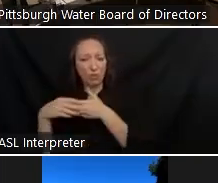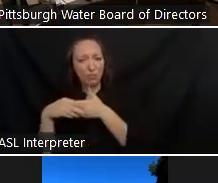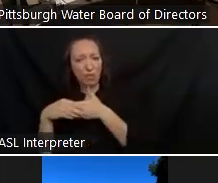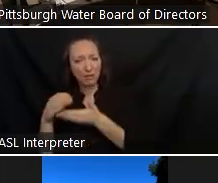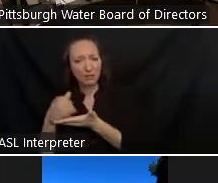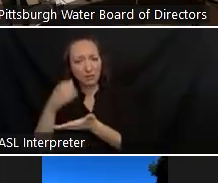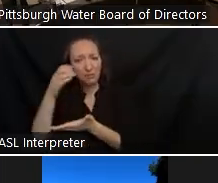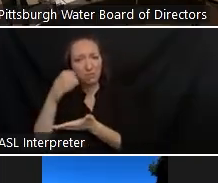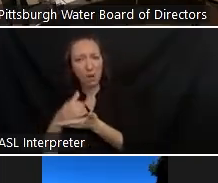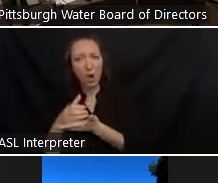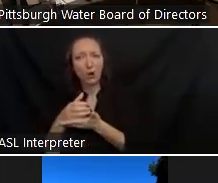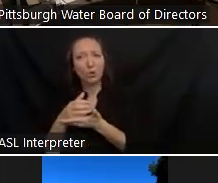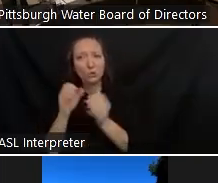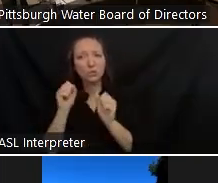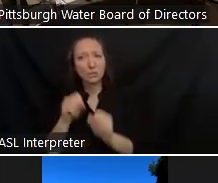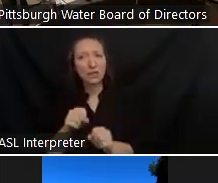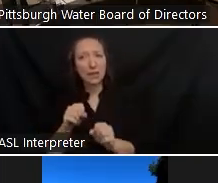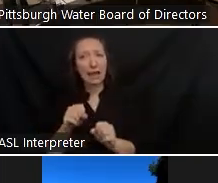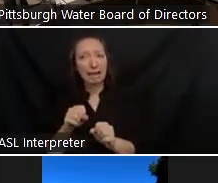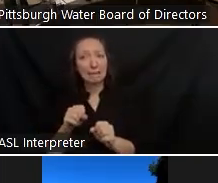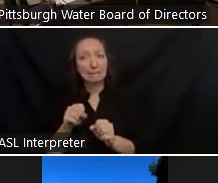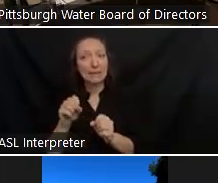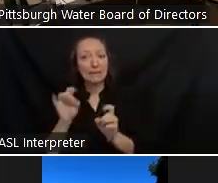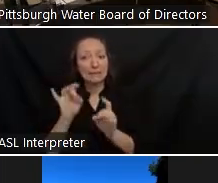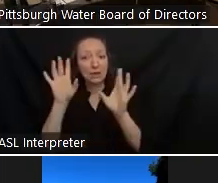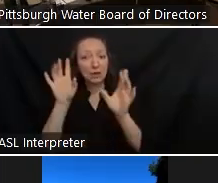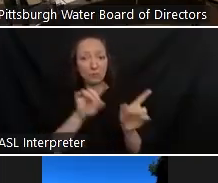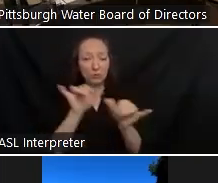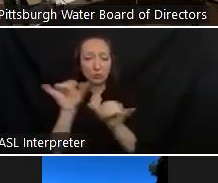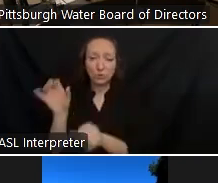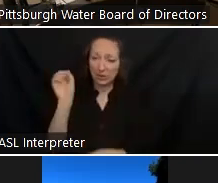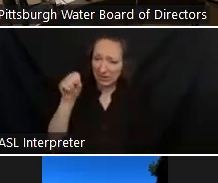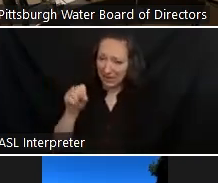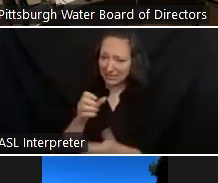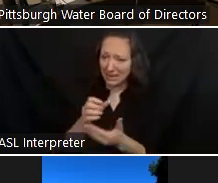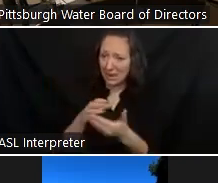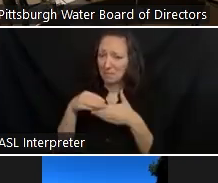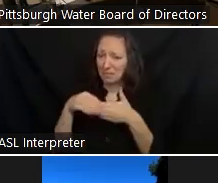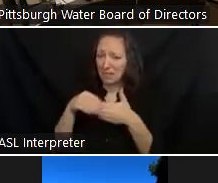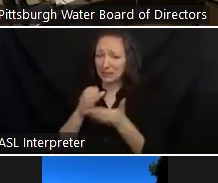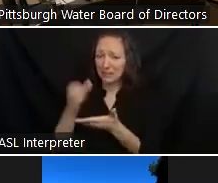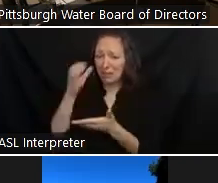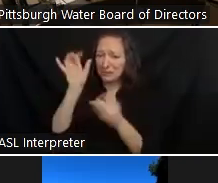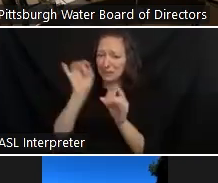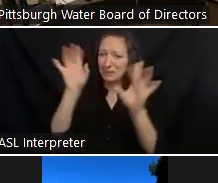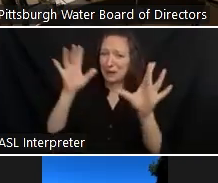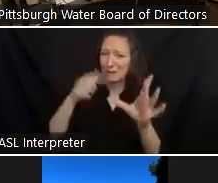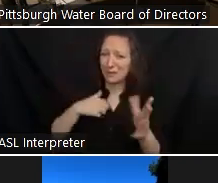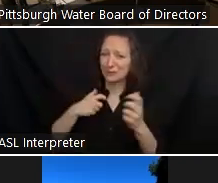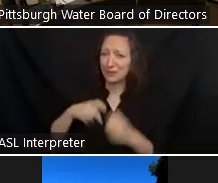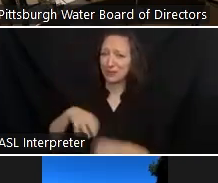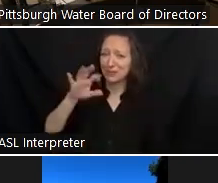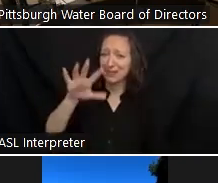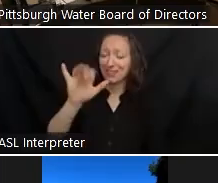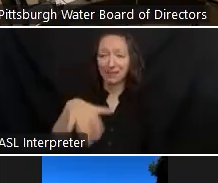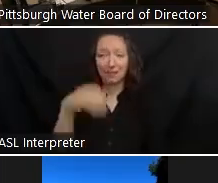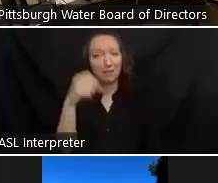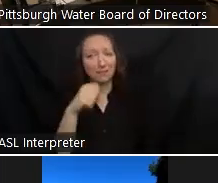what. Plastic bottles are terrible. Sorry. Yeah, Just thought I'd throw that in. but we can add that to the list